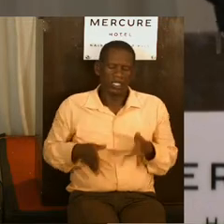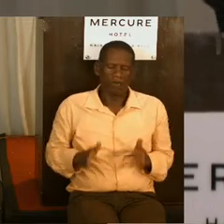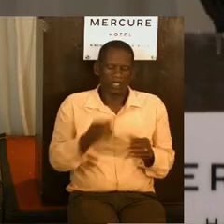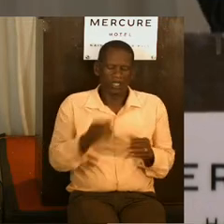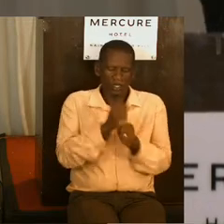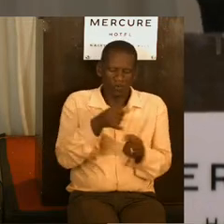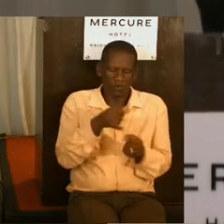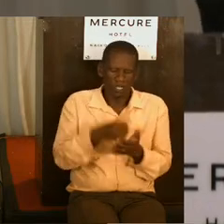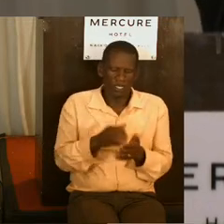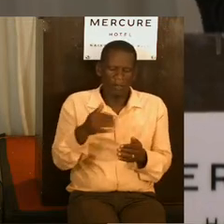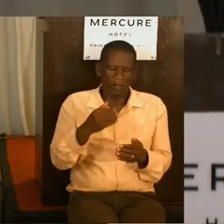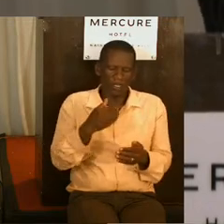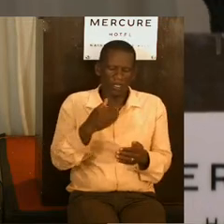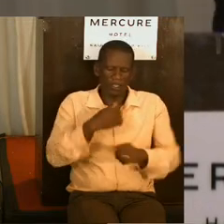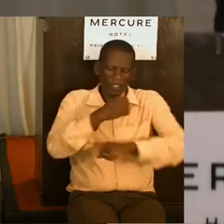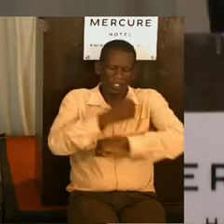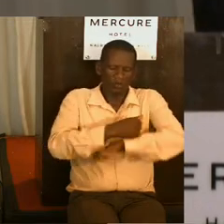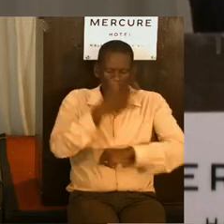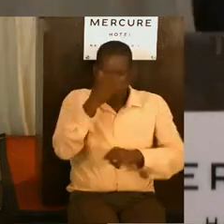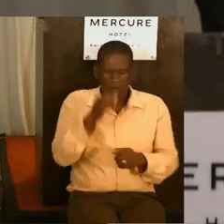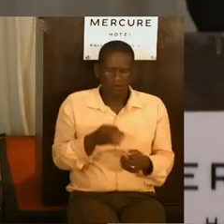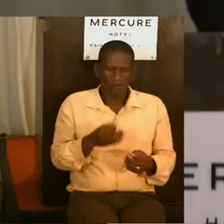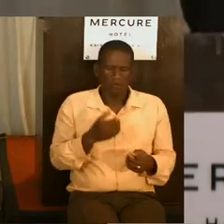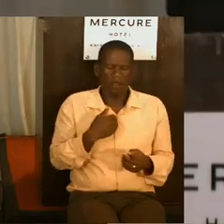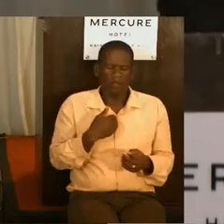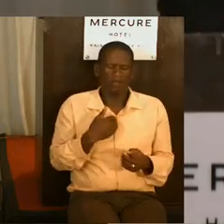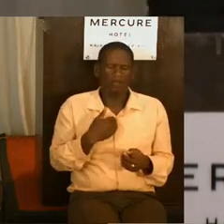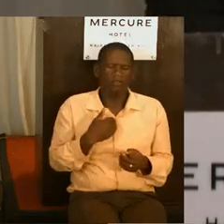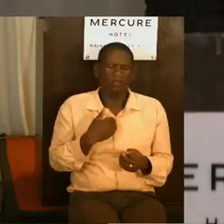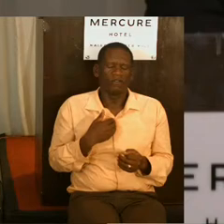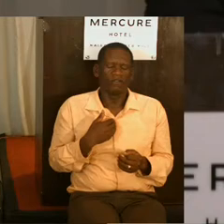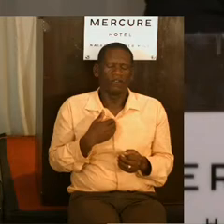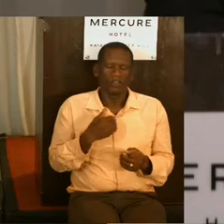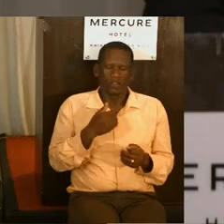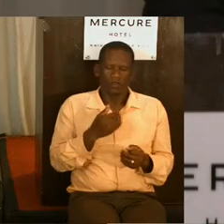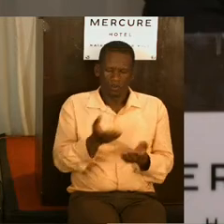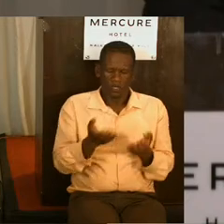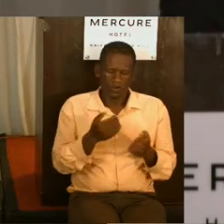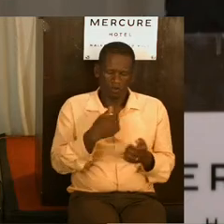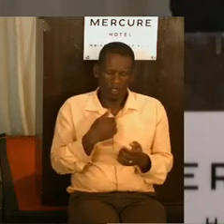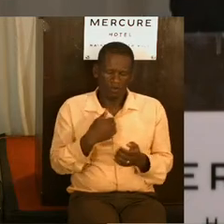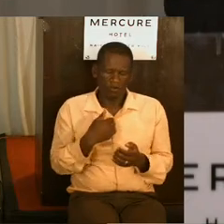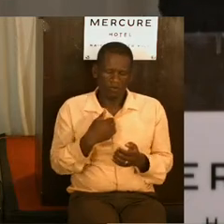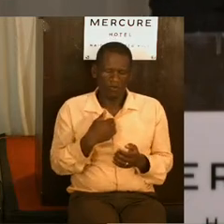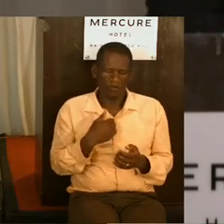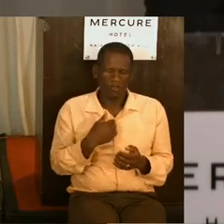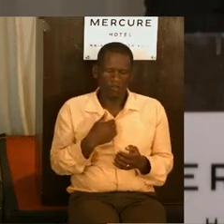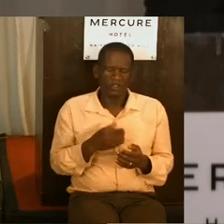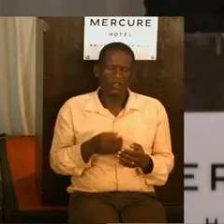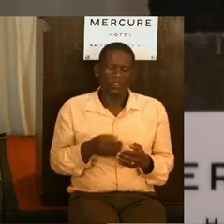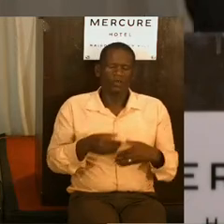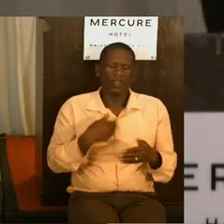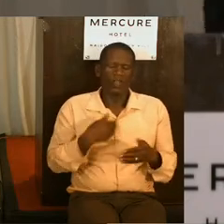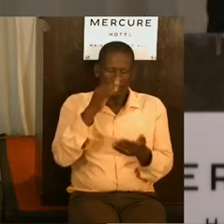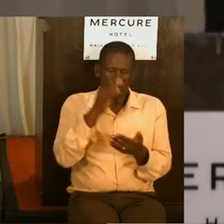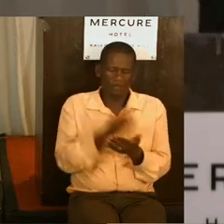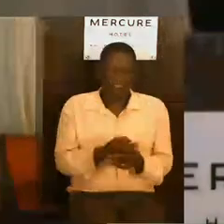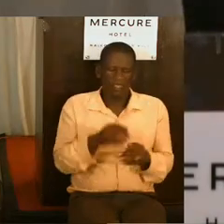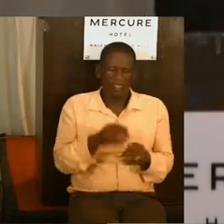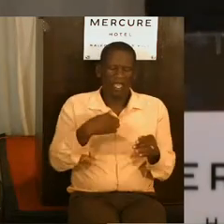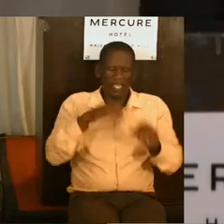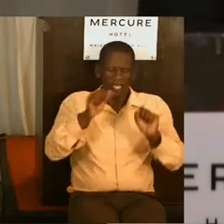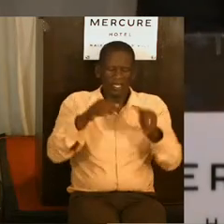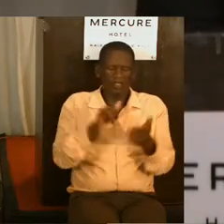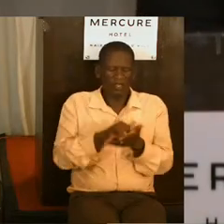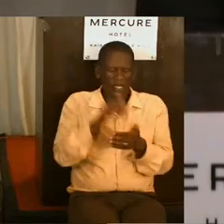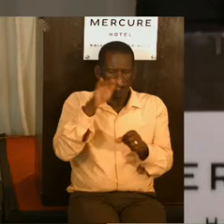they did it is by having the school because you've got uh to um to instill this Faith so I